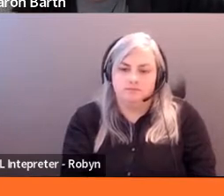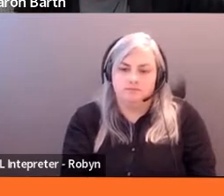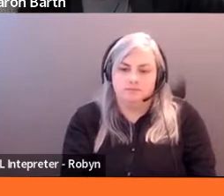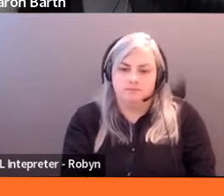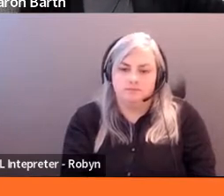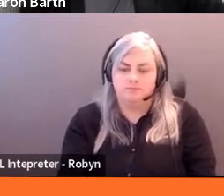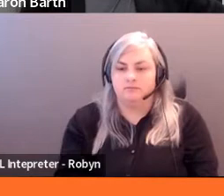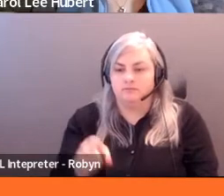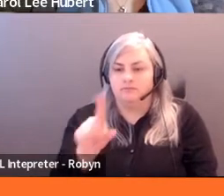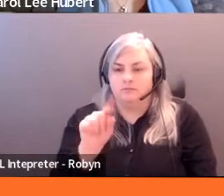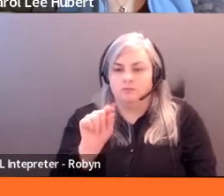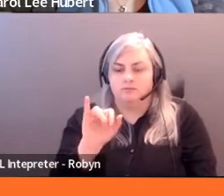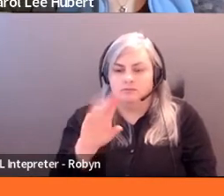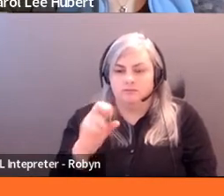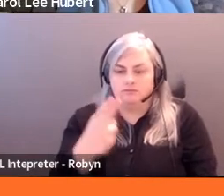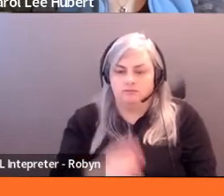"20 inches.